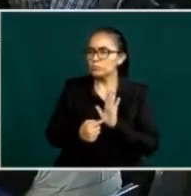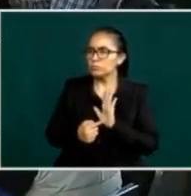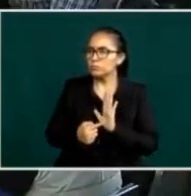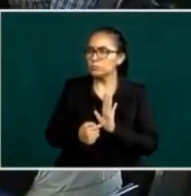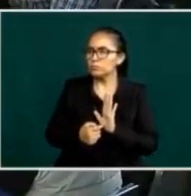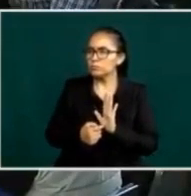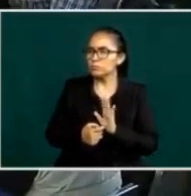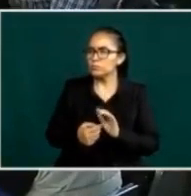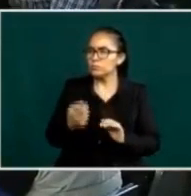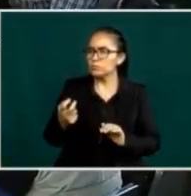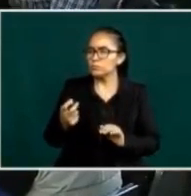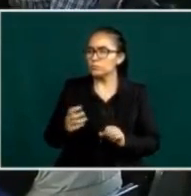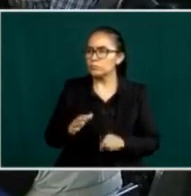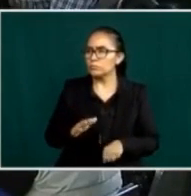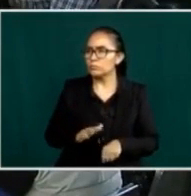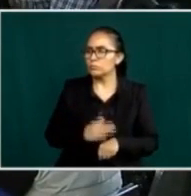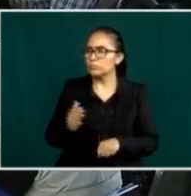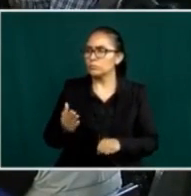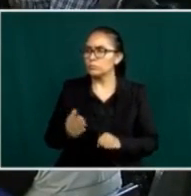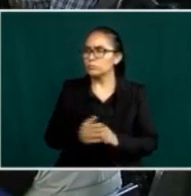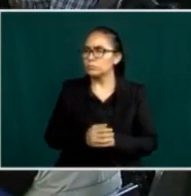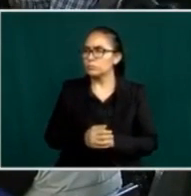And I don't believe it happens only in this area.